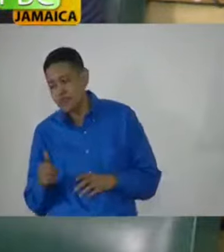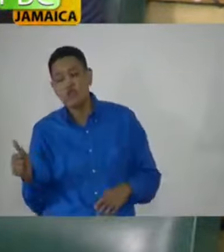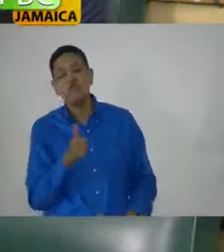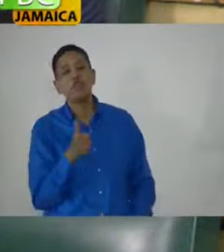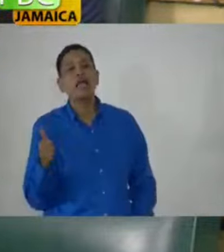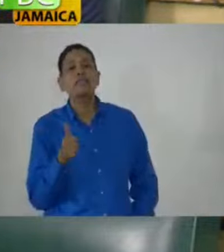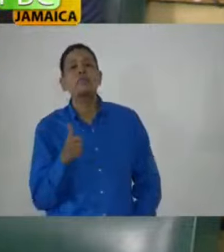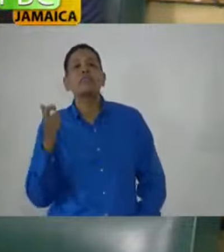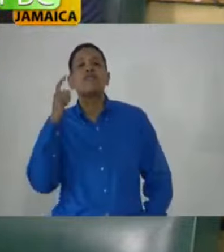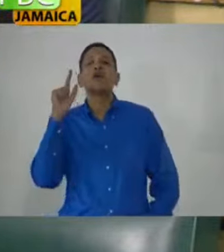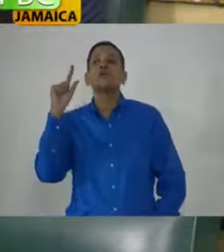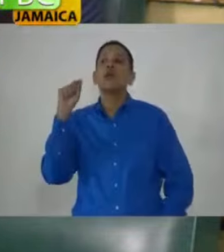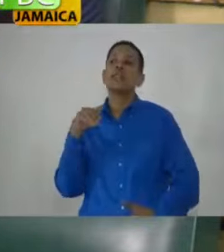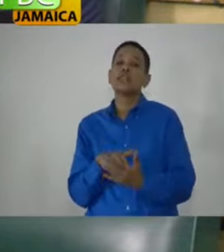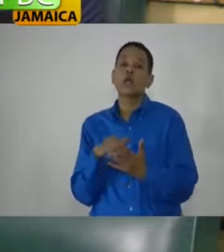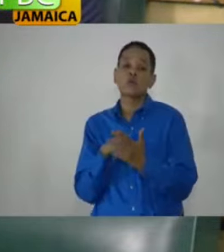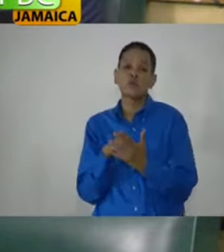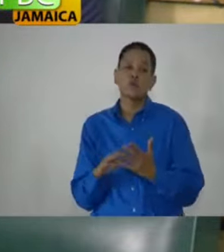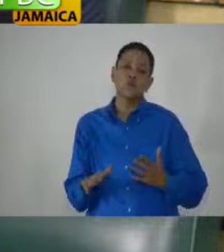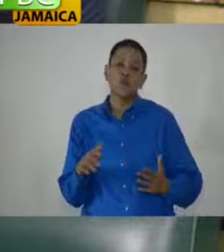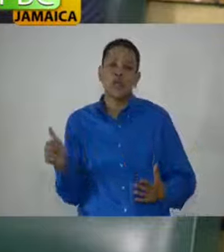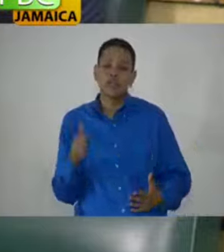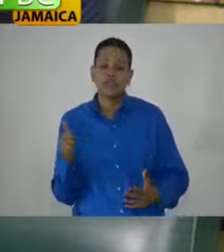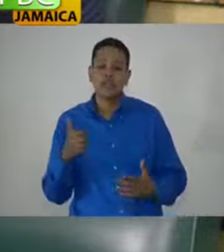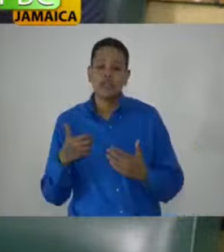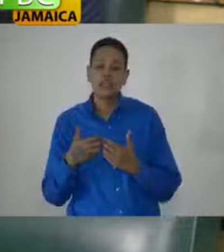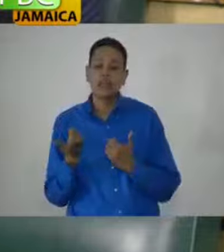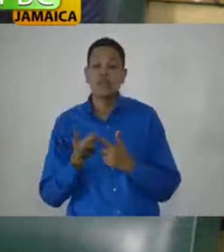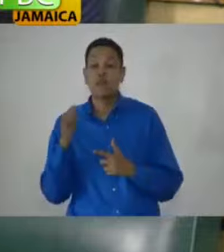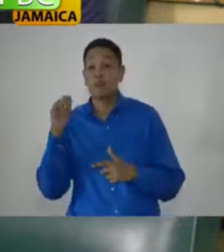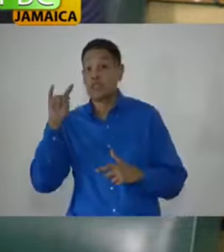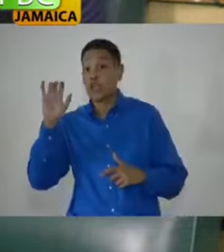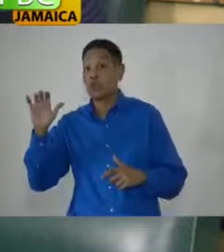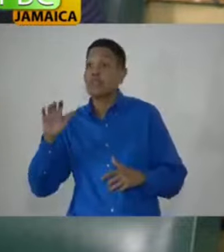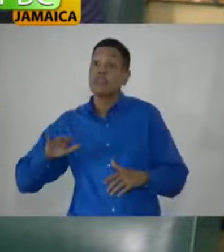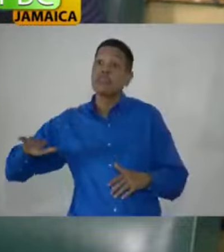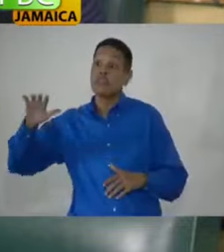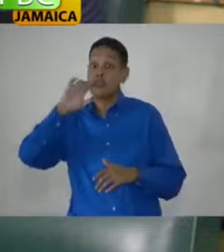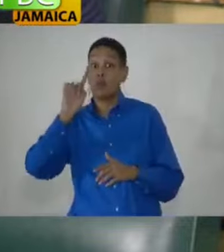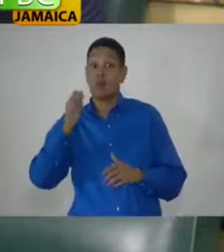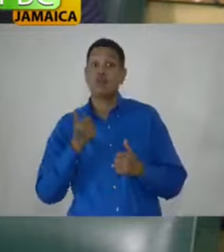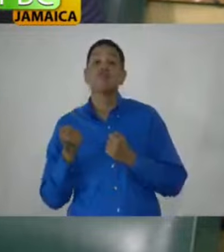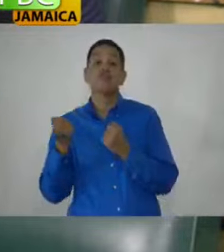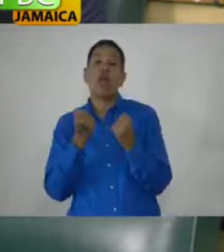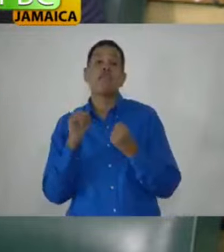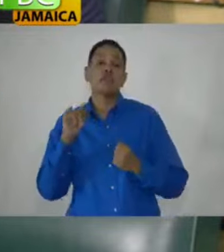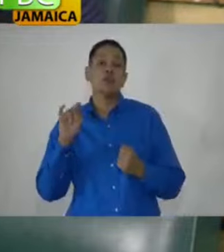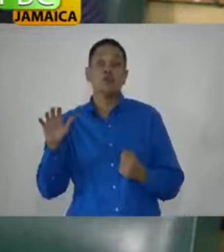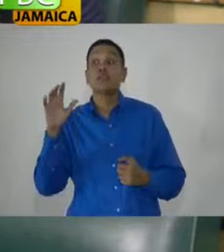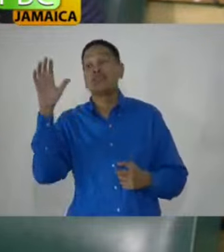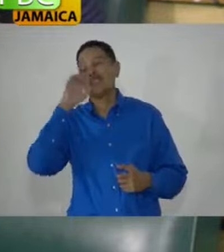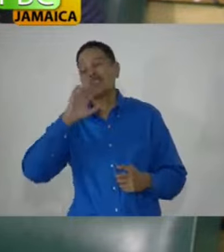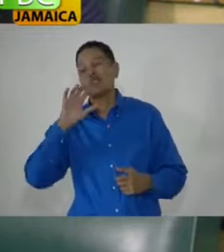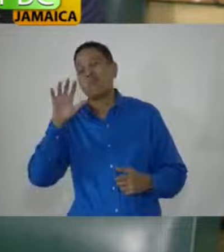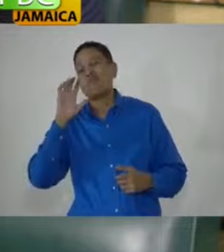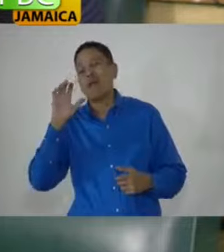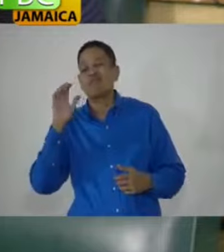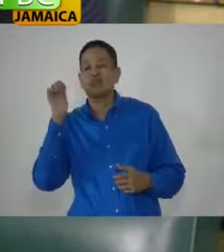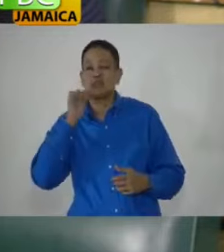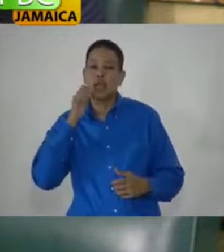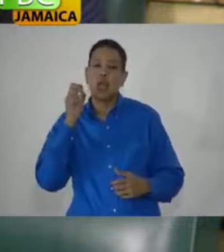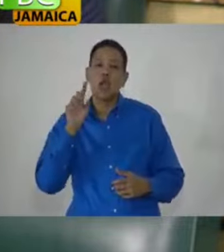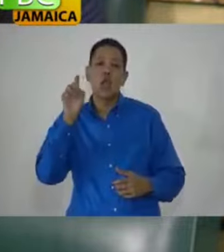Transportation for 20,000 students outside the JUTC range. Assume 500 per day for